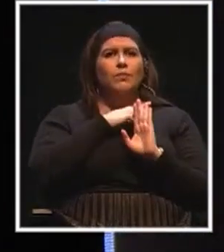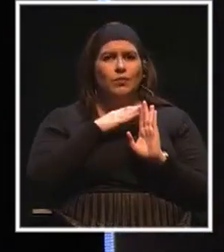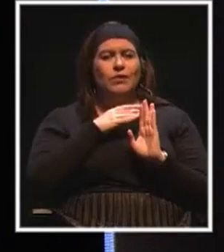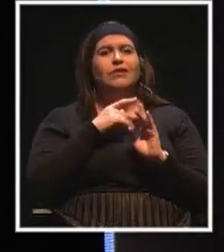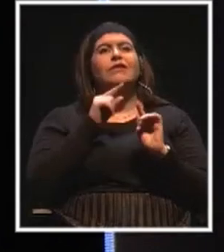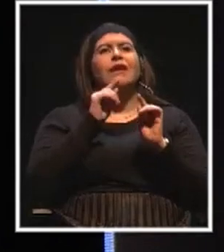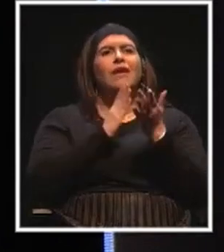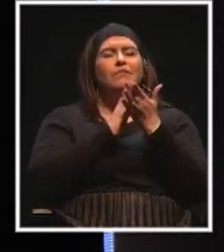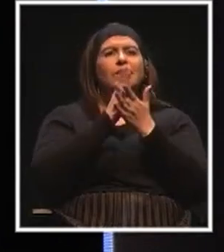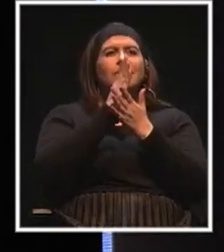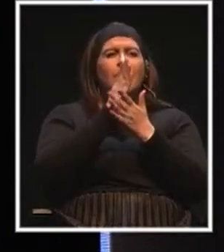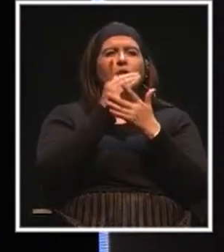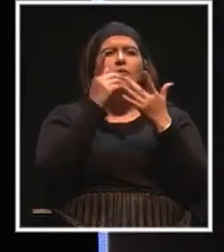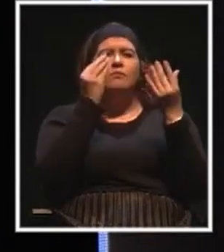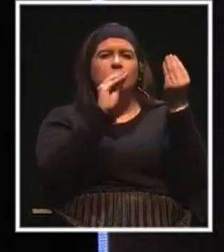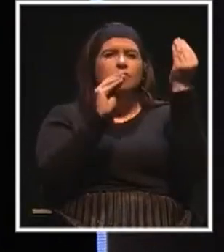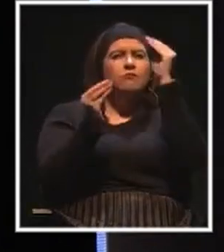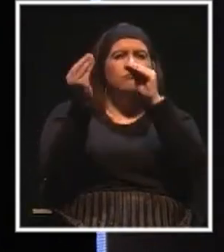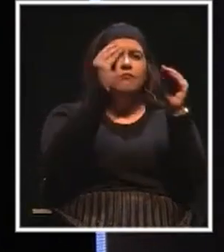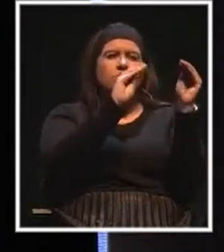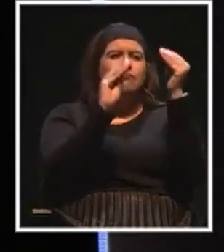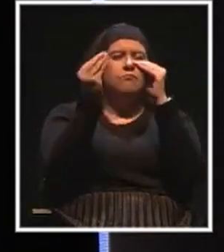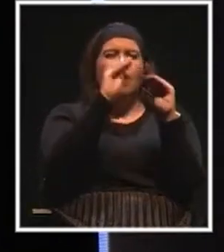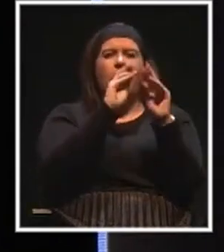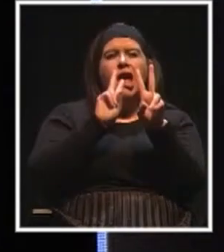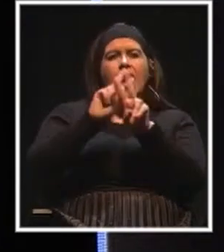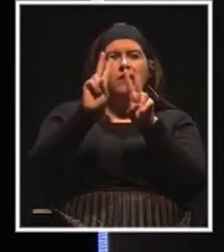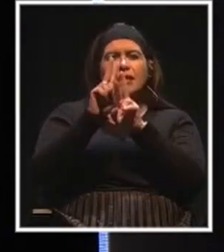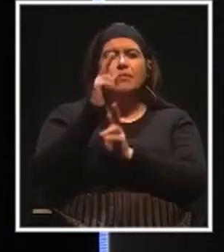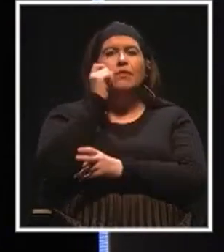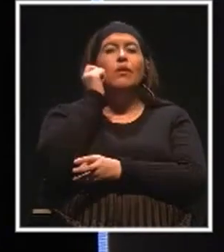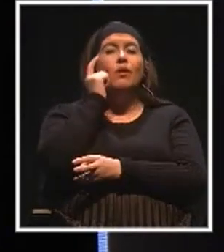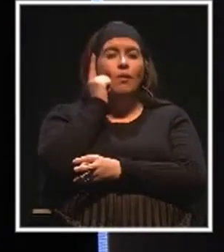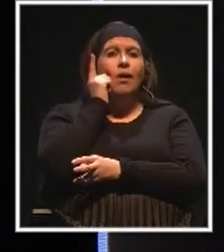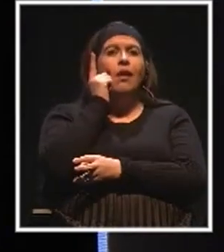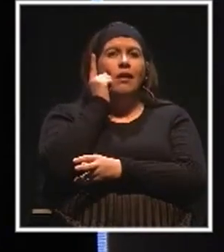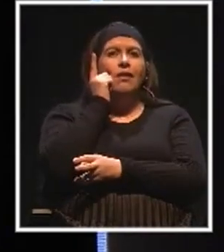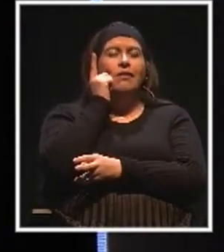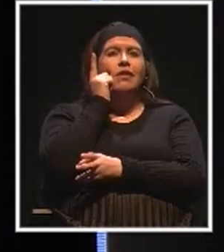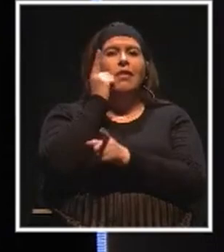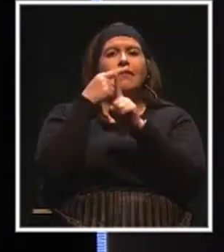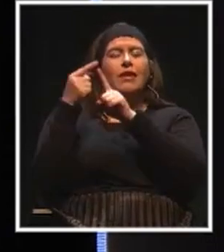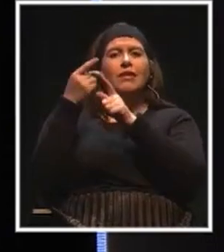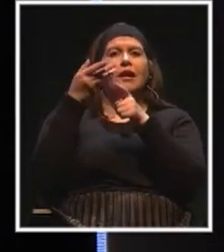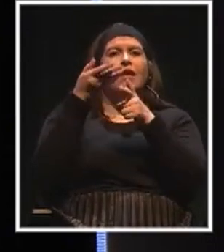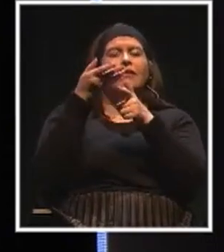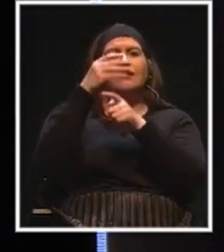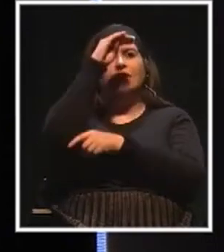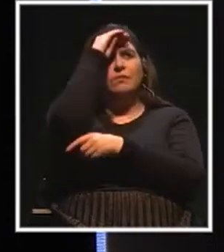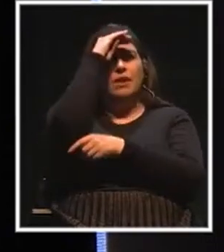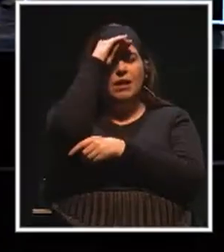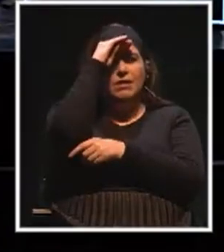create what would become a second screen experience for Game of Thrones. So we could play the